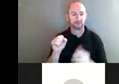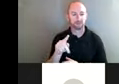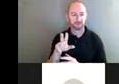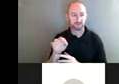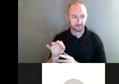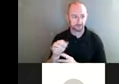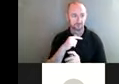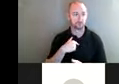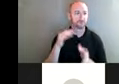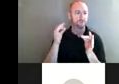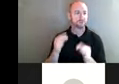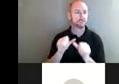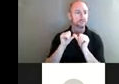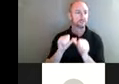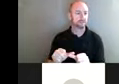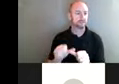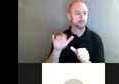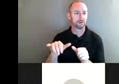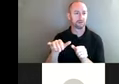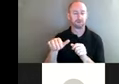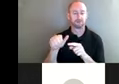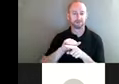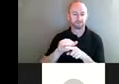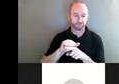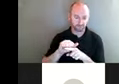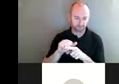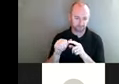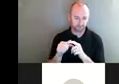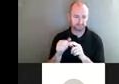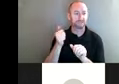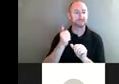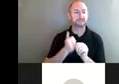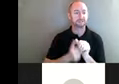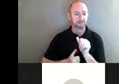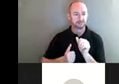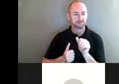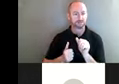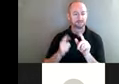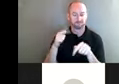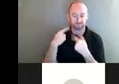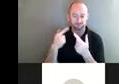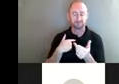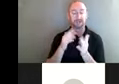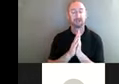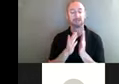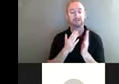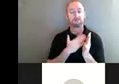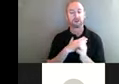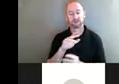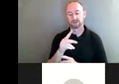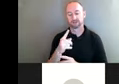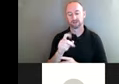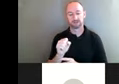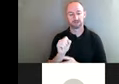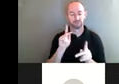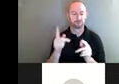we've decided to continue that practice. And each spring since then, I've been asking my KGS section